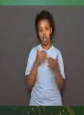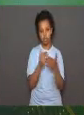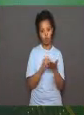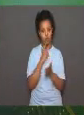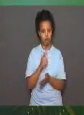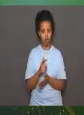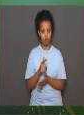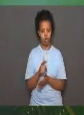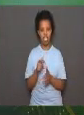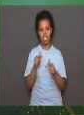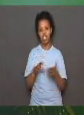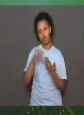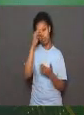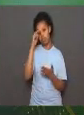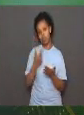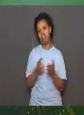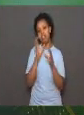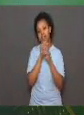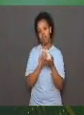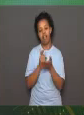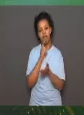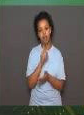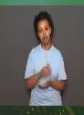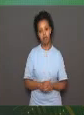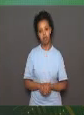This brings us to the end of our lesson for today.